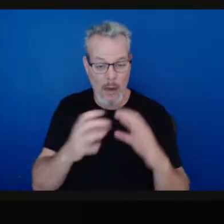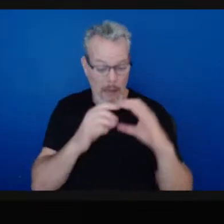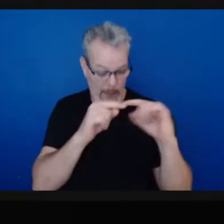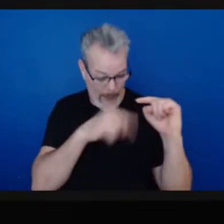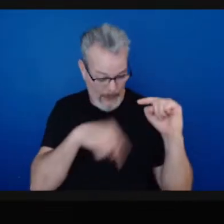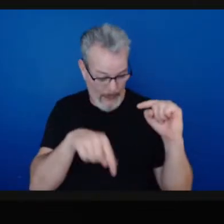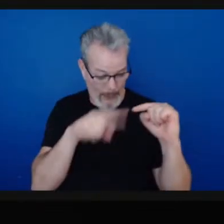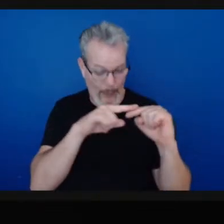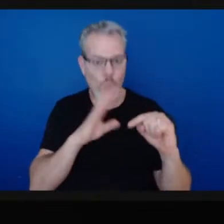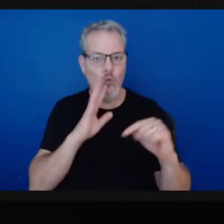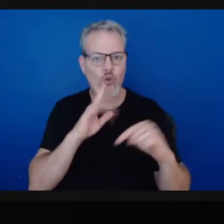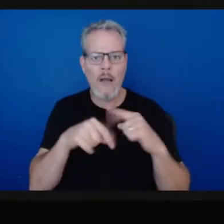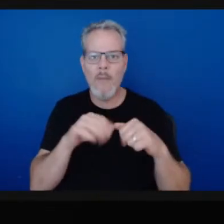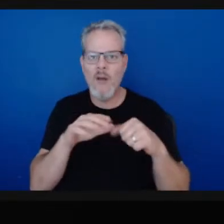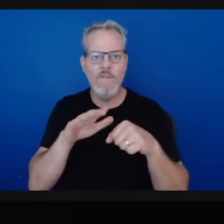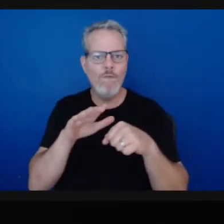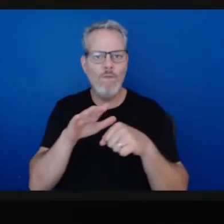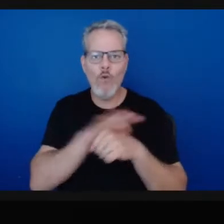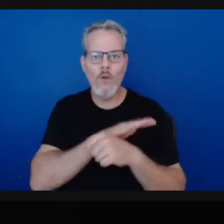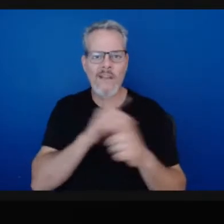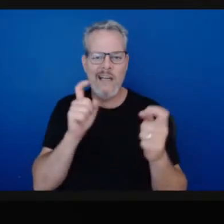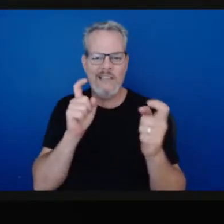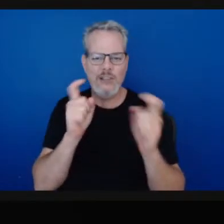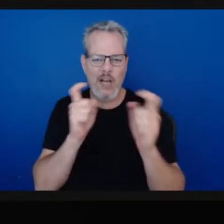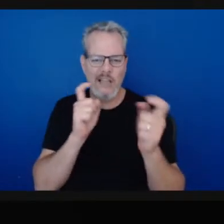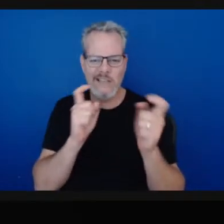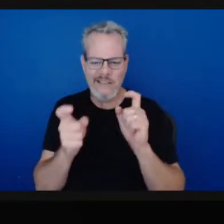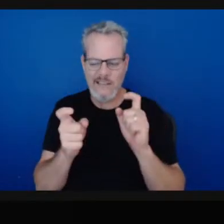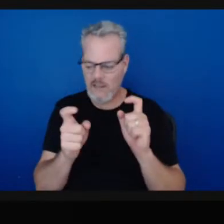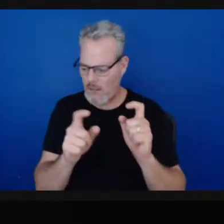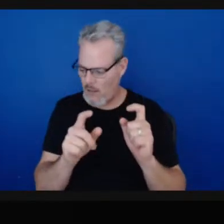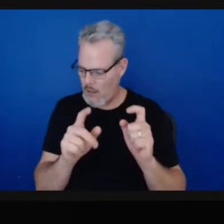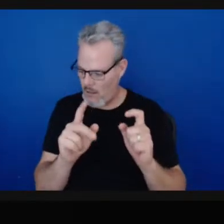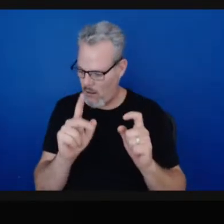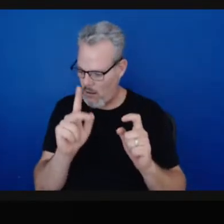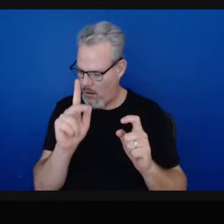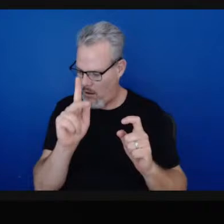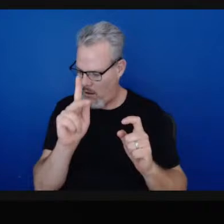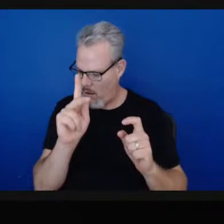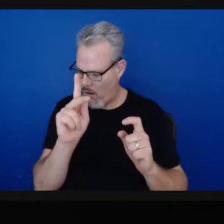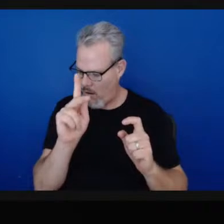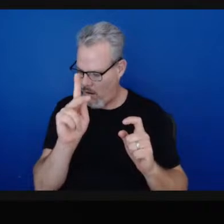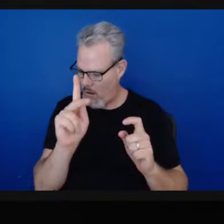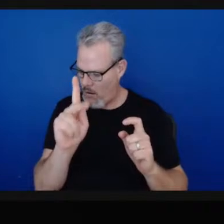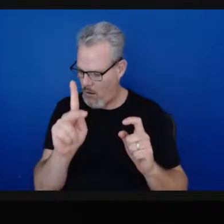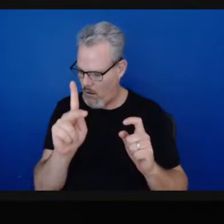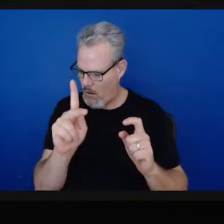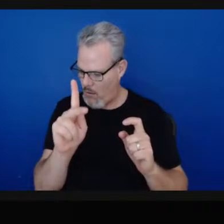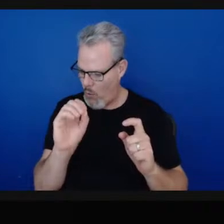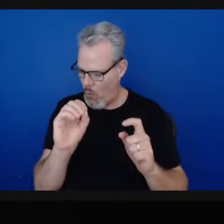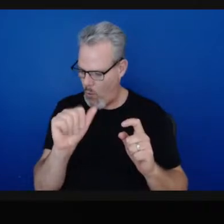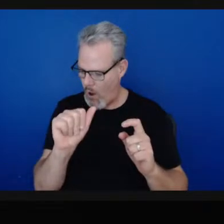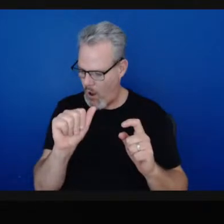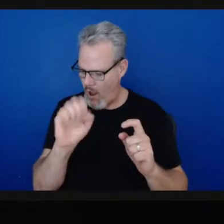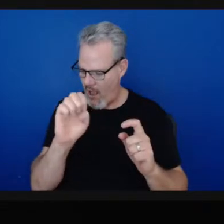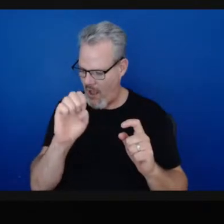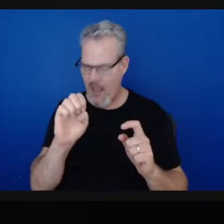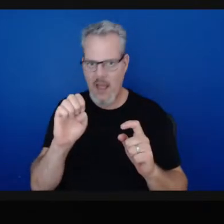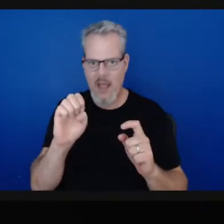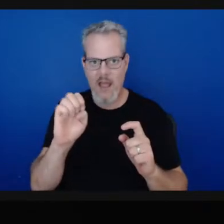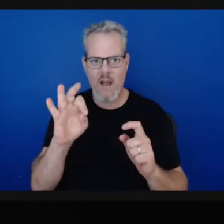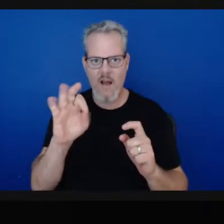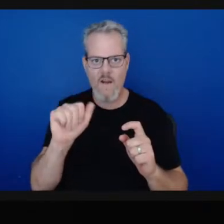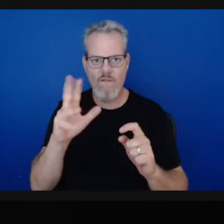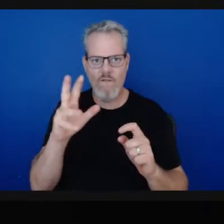talking about the whole thing adjusting. And we know that the Kauai fault zone is this orientation like this. It's really showing